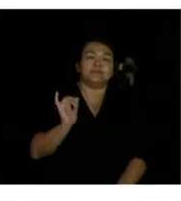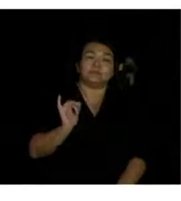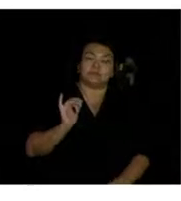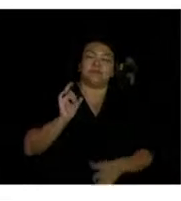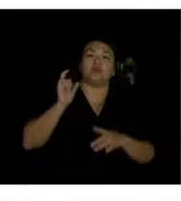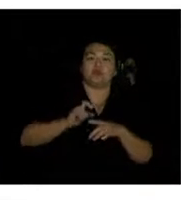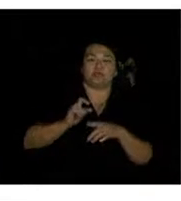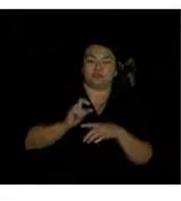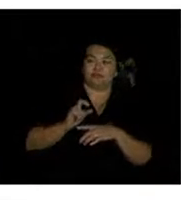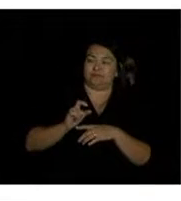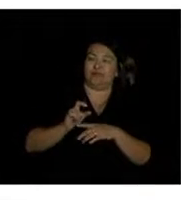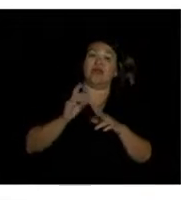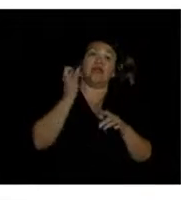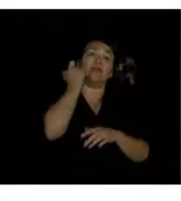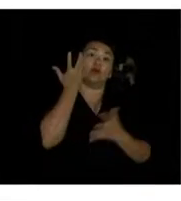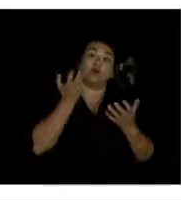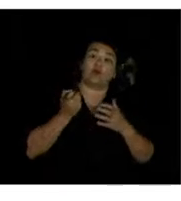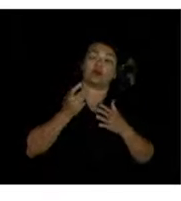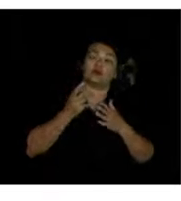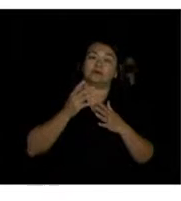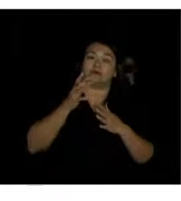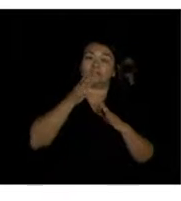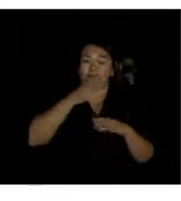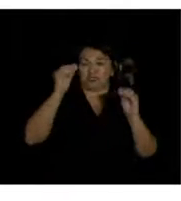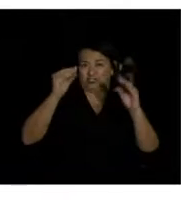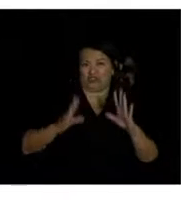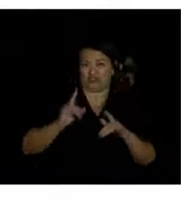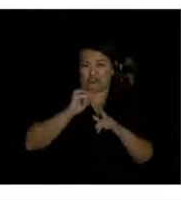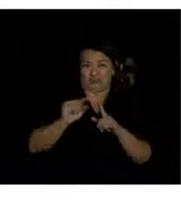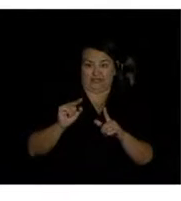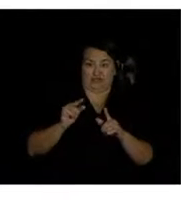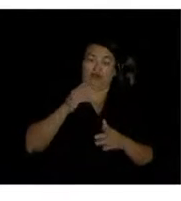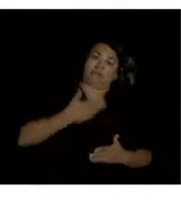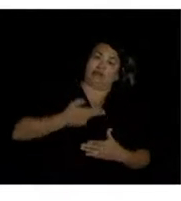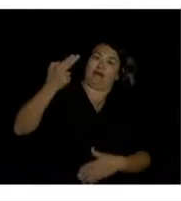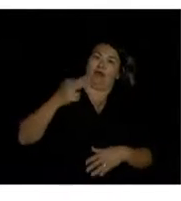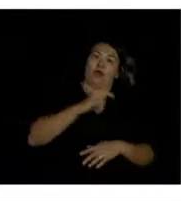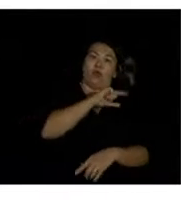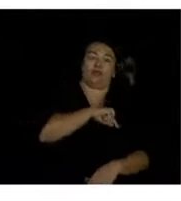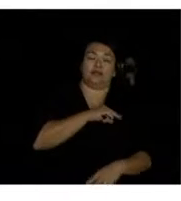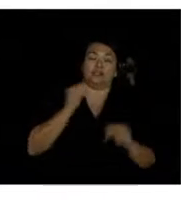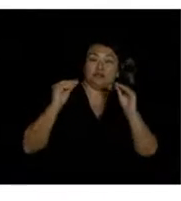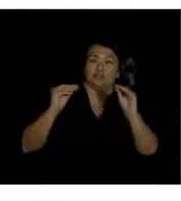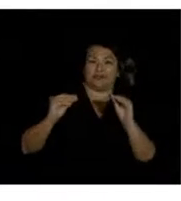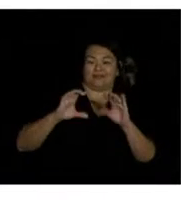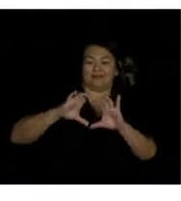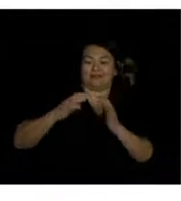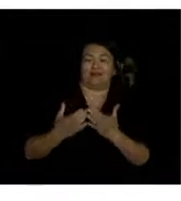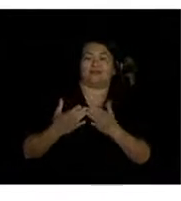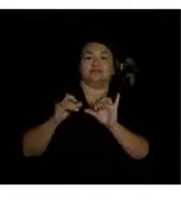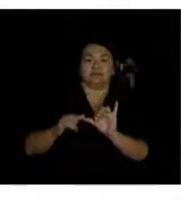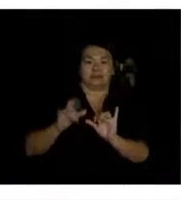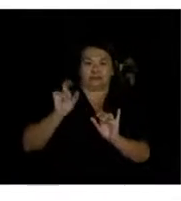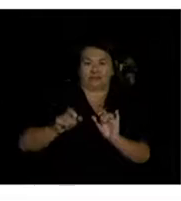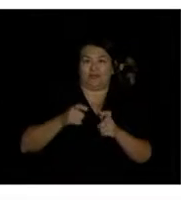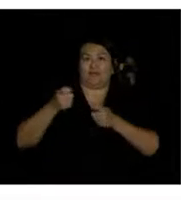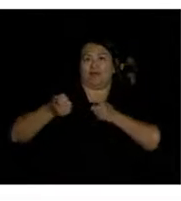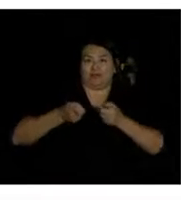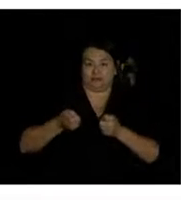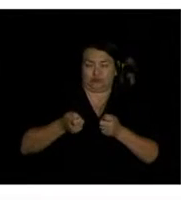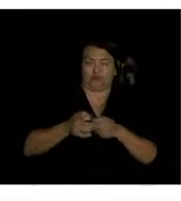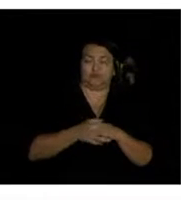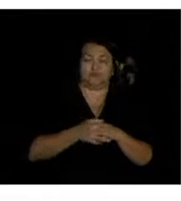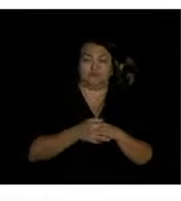our teachers to be effective and deliver high quality instruction, the size of the class has to be manageable, right?